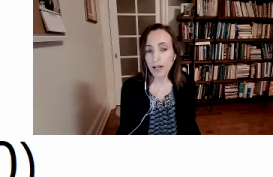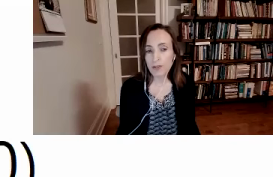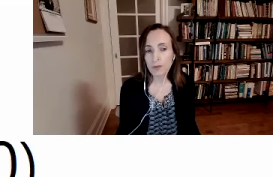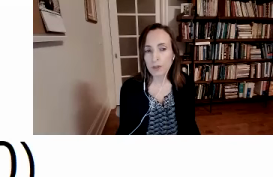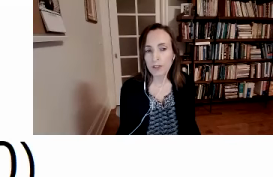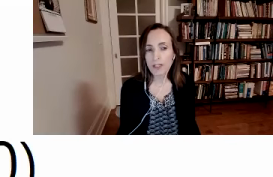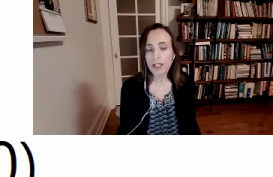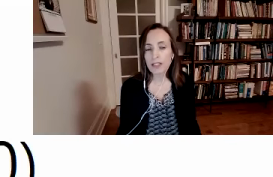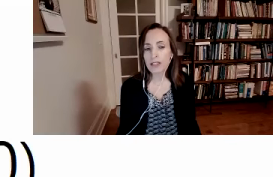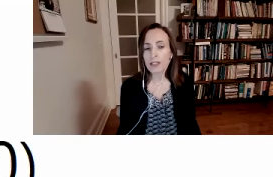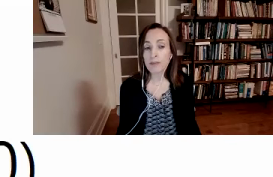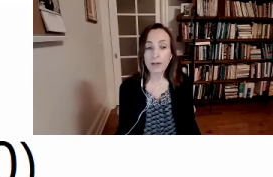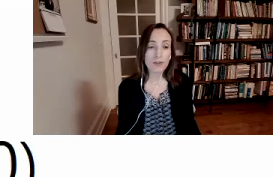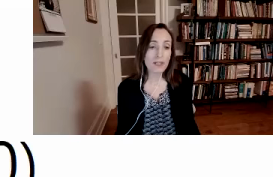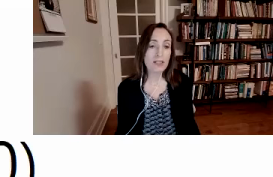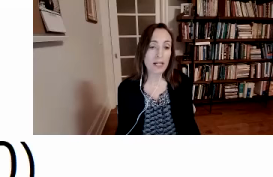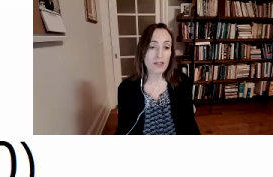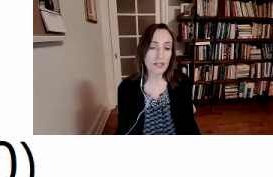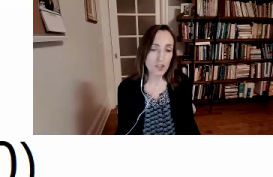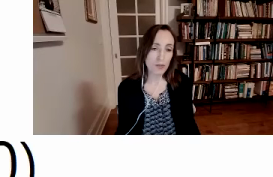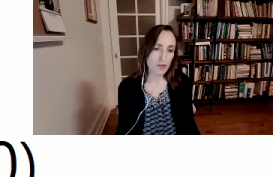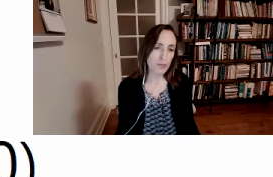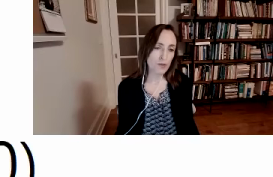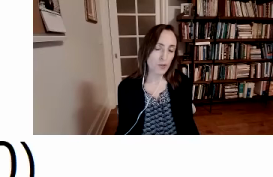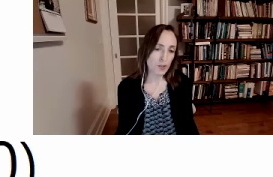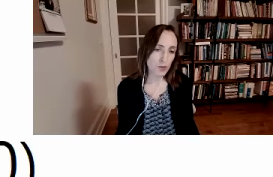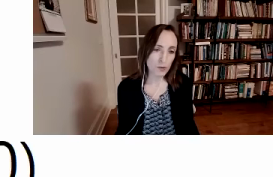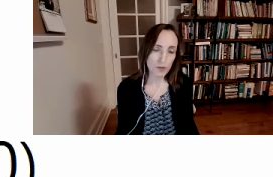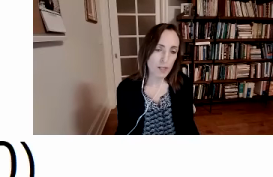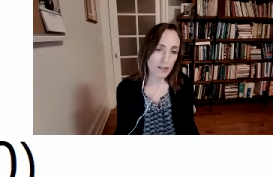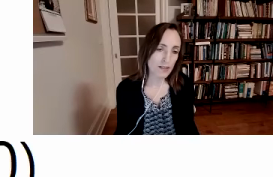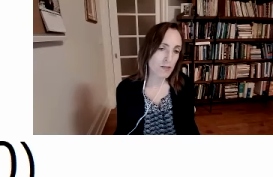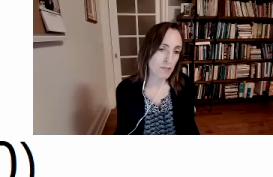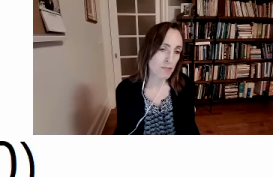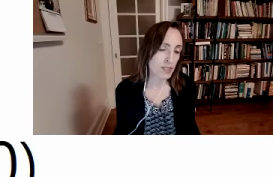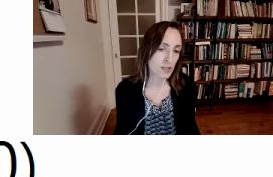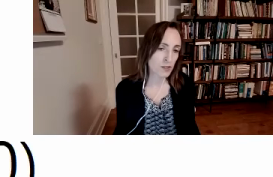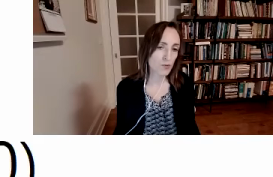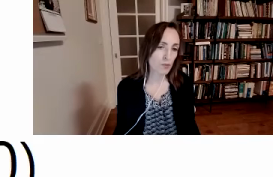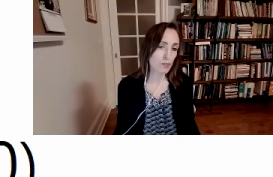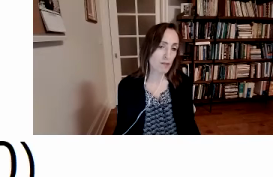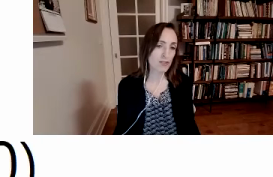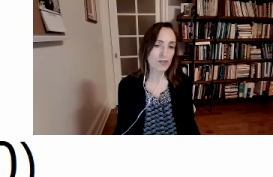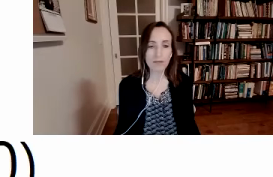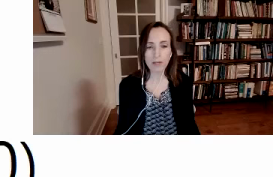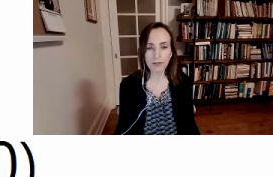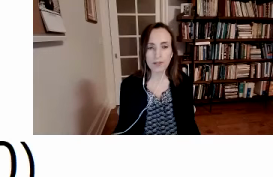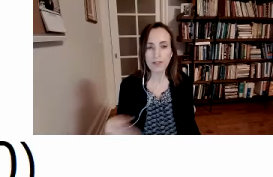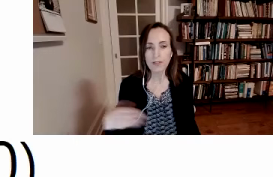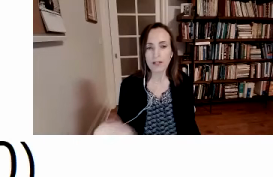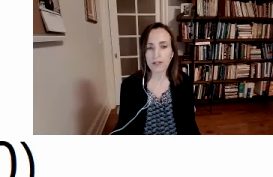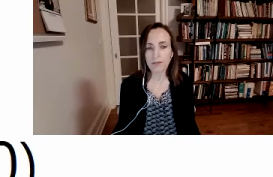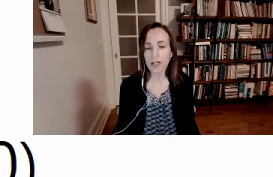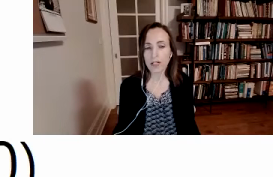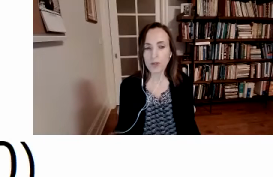appears after the word in the boundary rating task. And each participant is going to go through and rate the same materials for prominence and boundaries